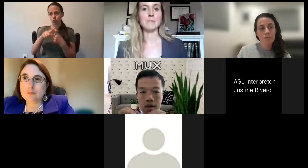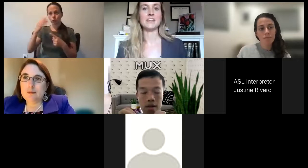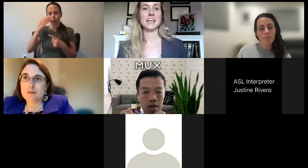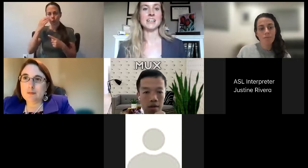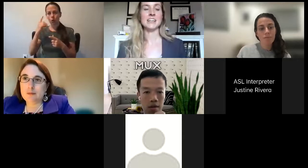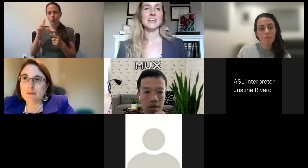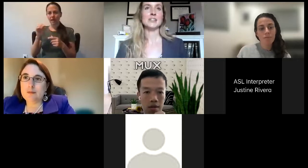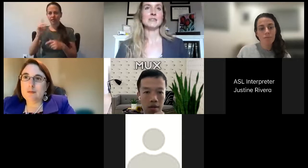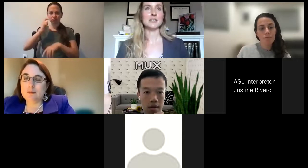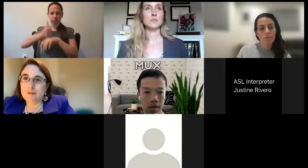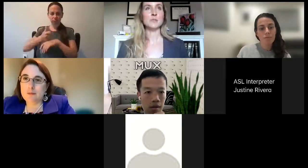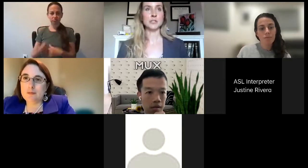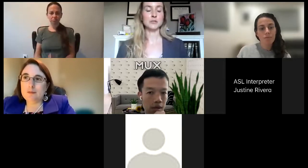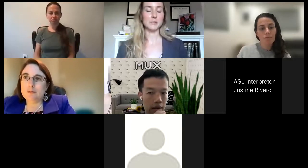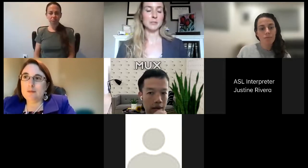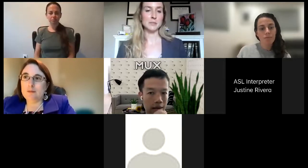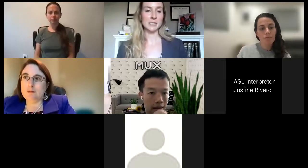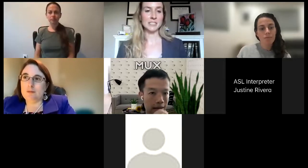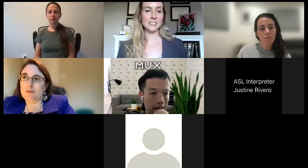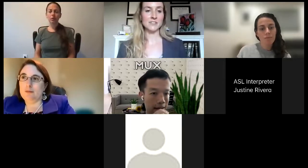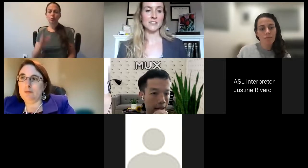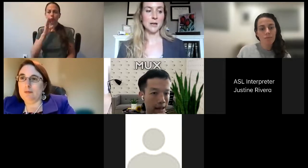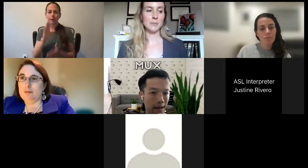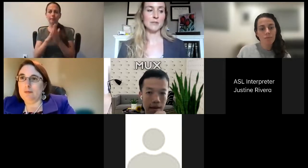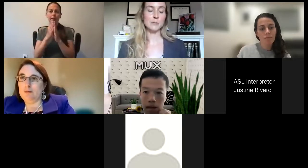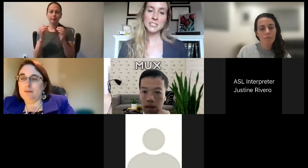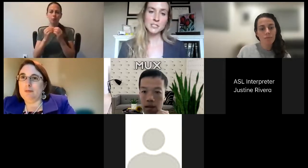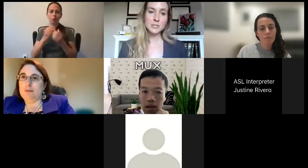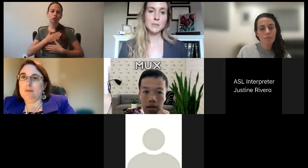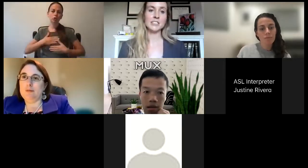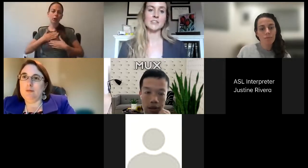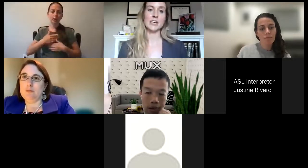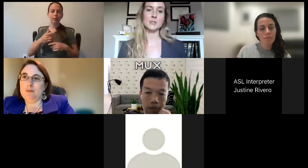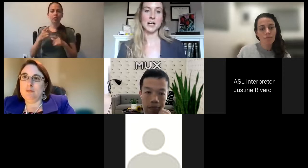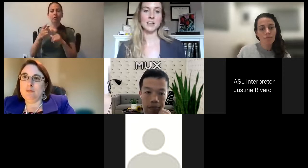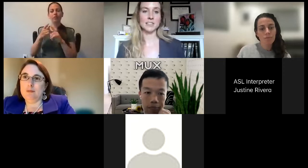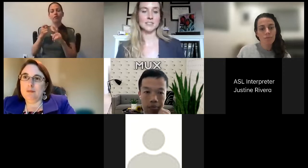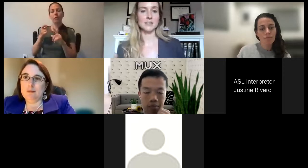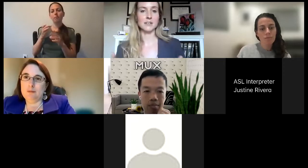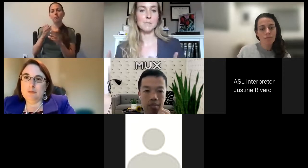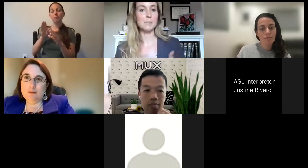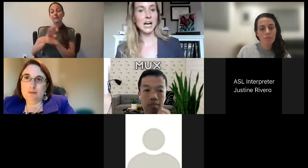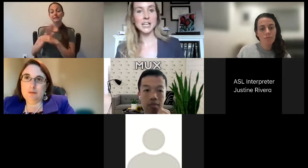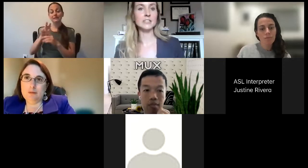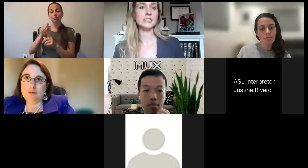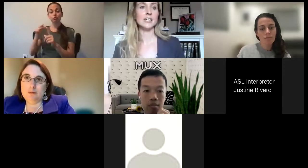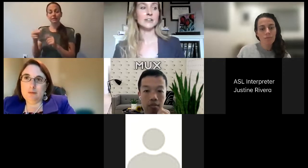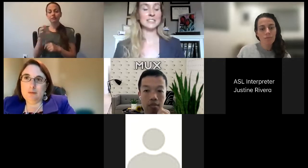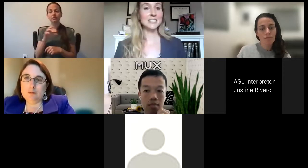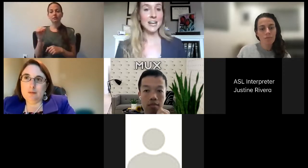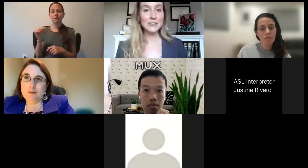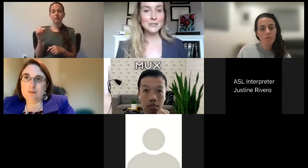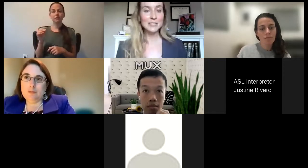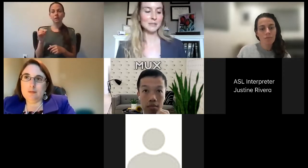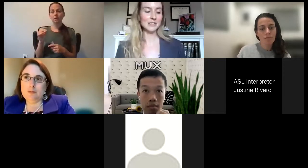implement them, and that it's going to be a more enjoyable experience for them from a business perspective, as well as the buyers or